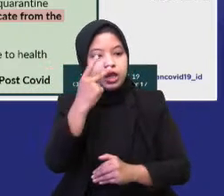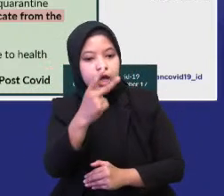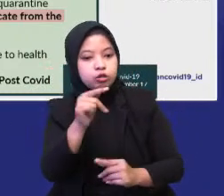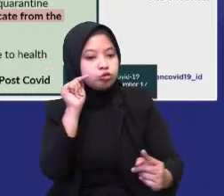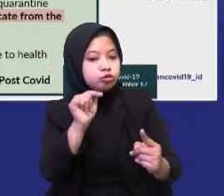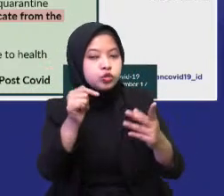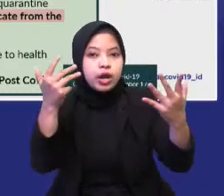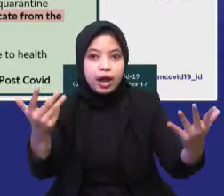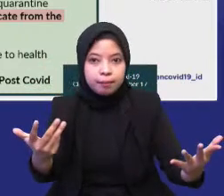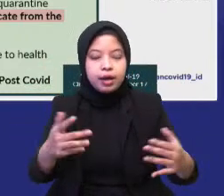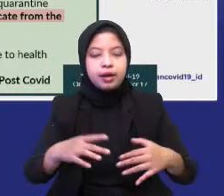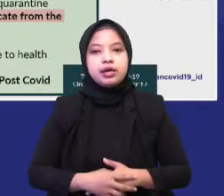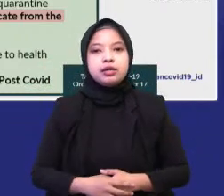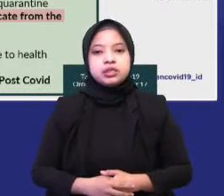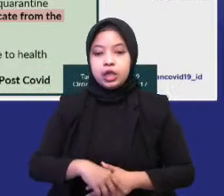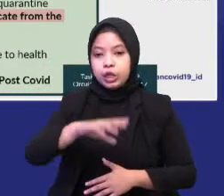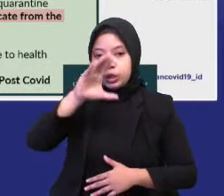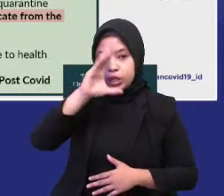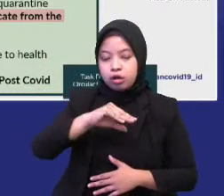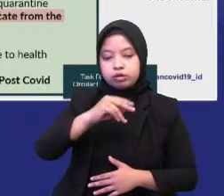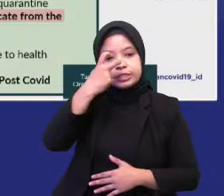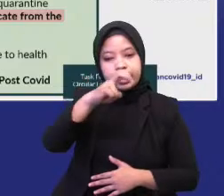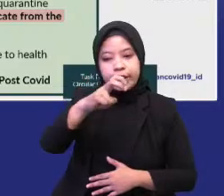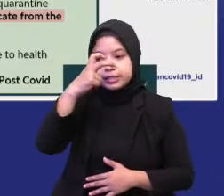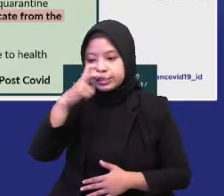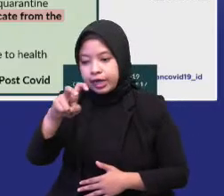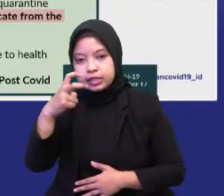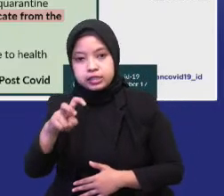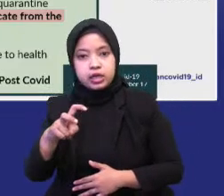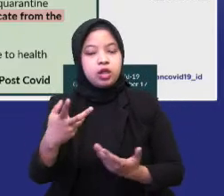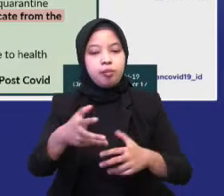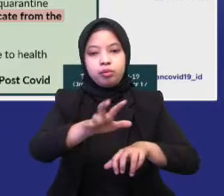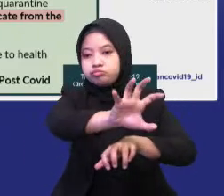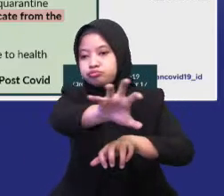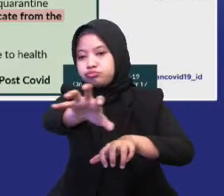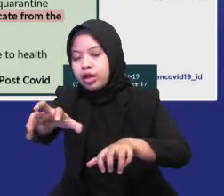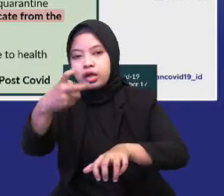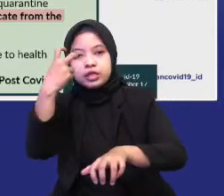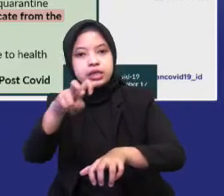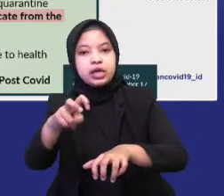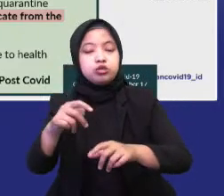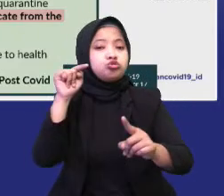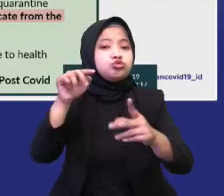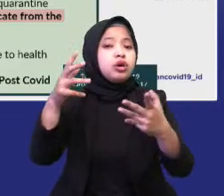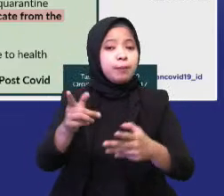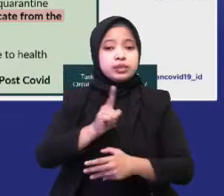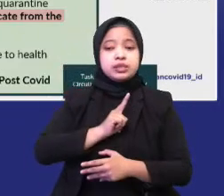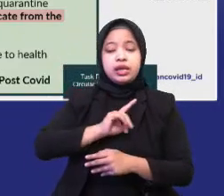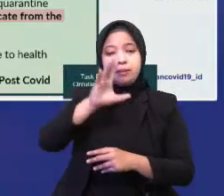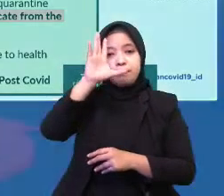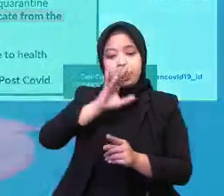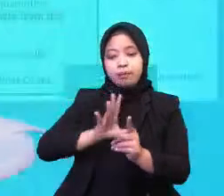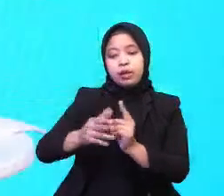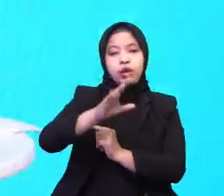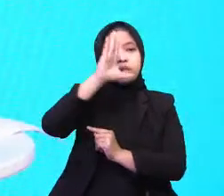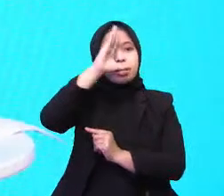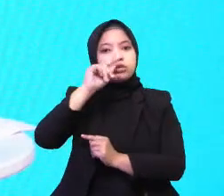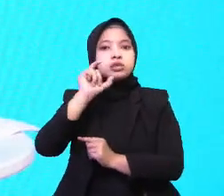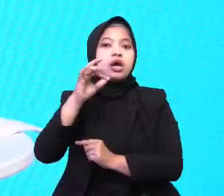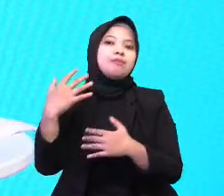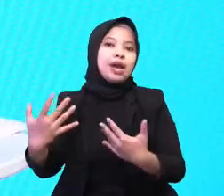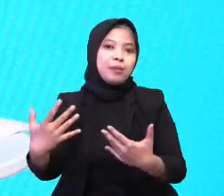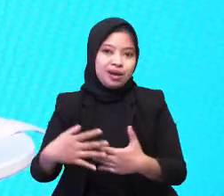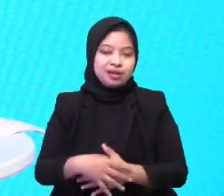to also take the initiative to check themselves for mutual safety. On the other hand, given